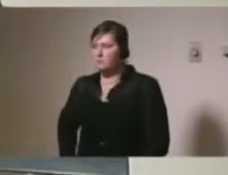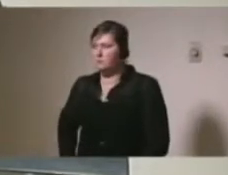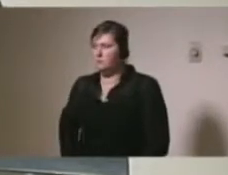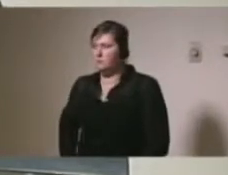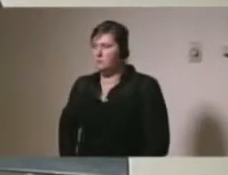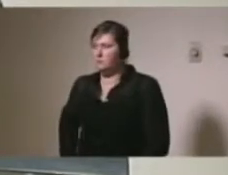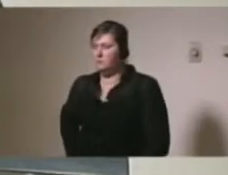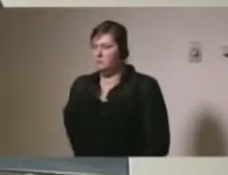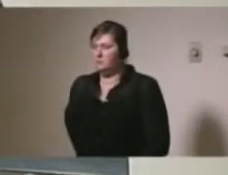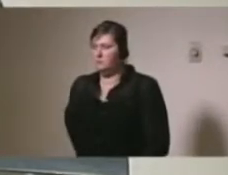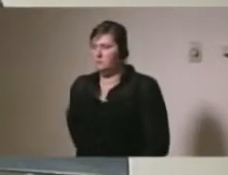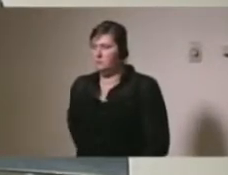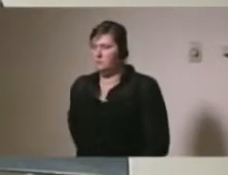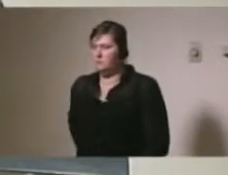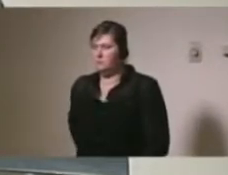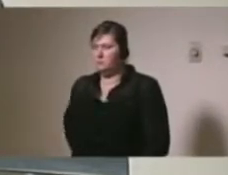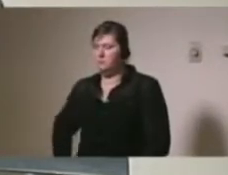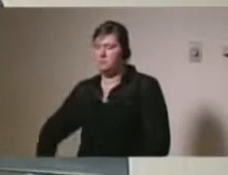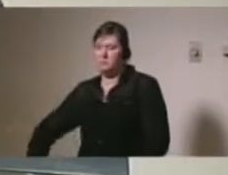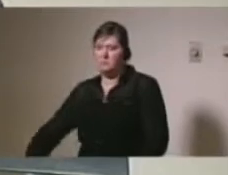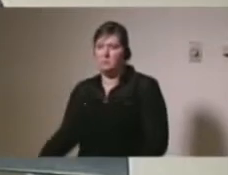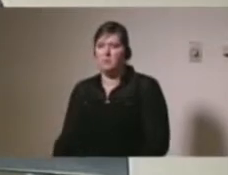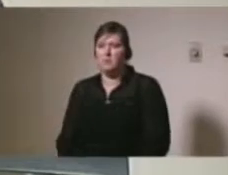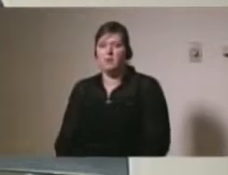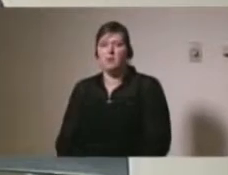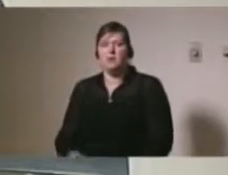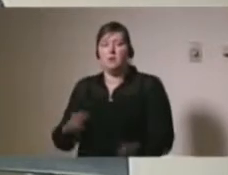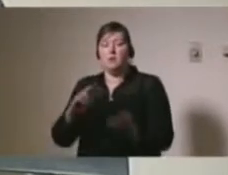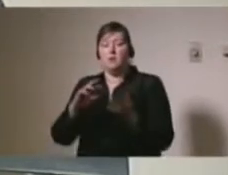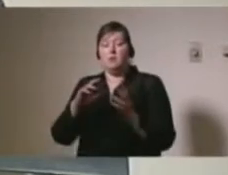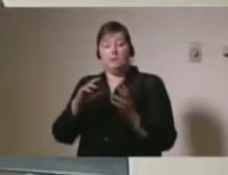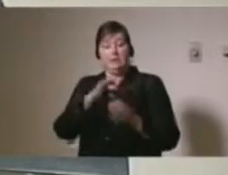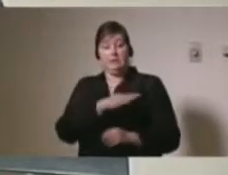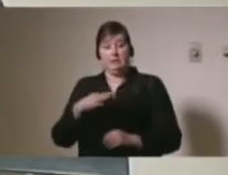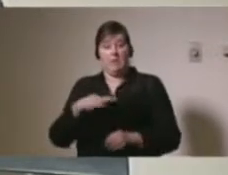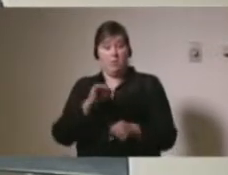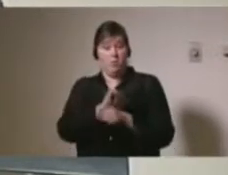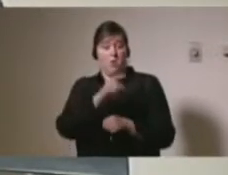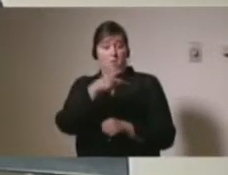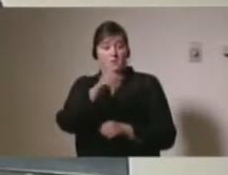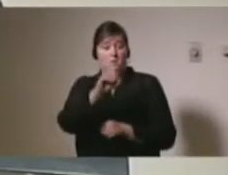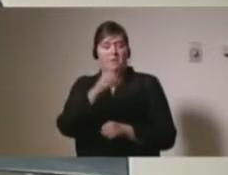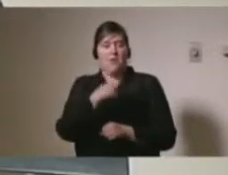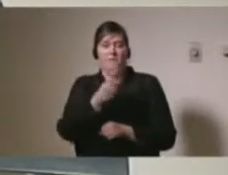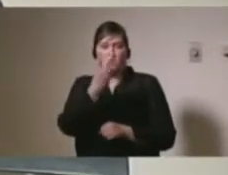that worked at the postal bank have two levels. We have